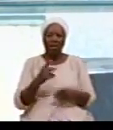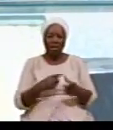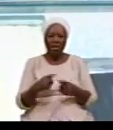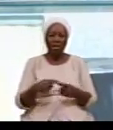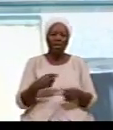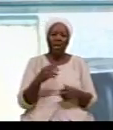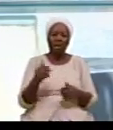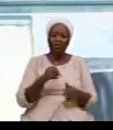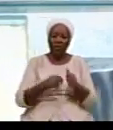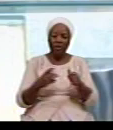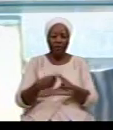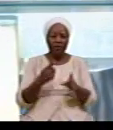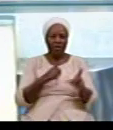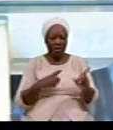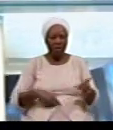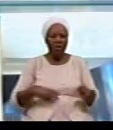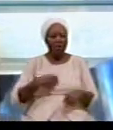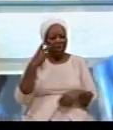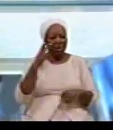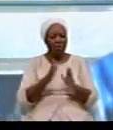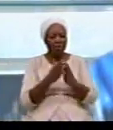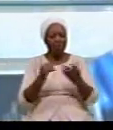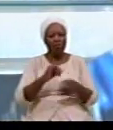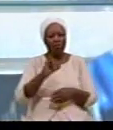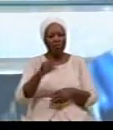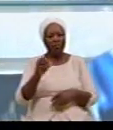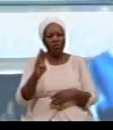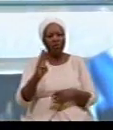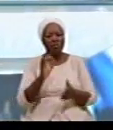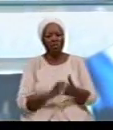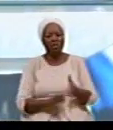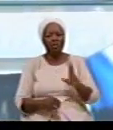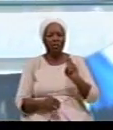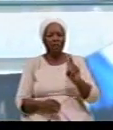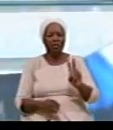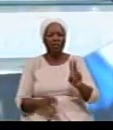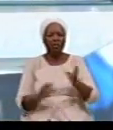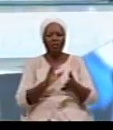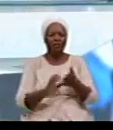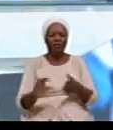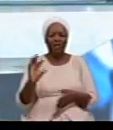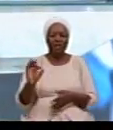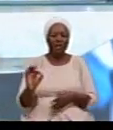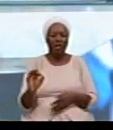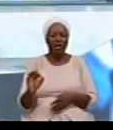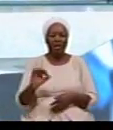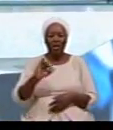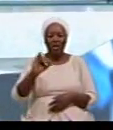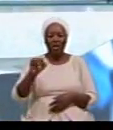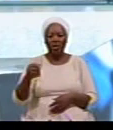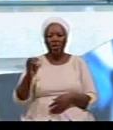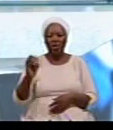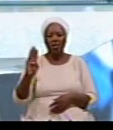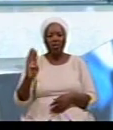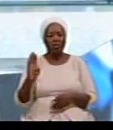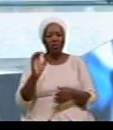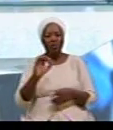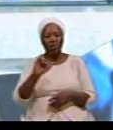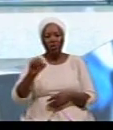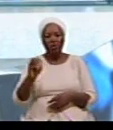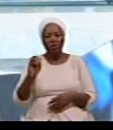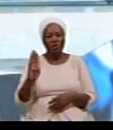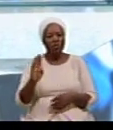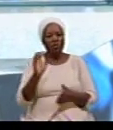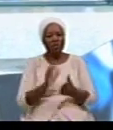2. I'm reading from verse 9. Job chapter 2, reading from verse